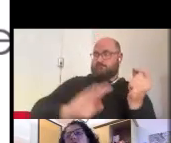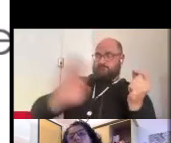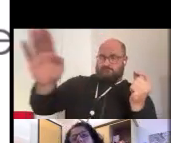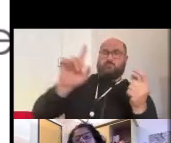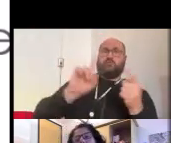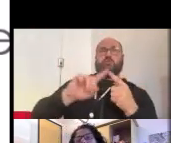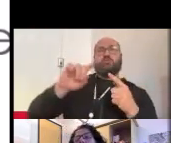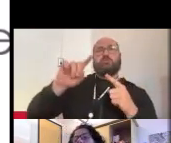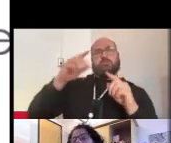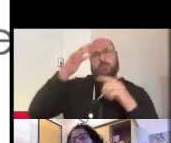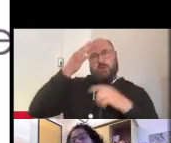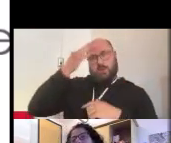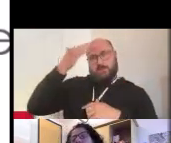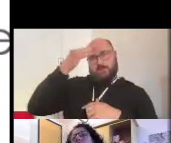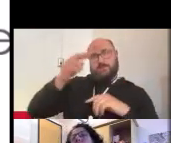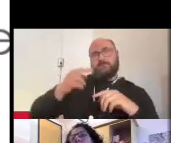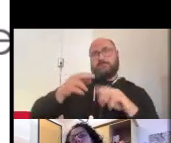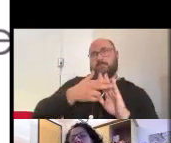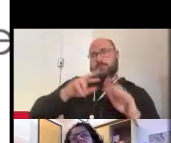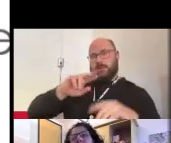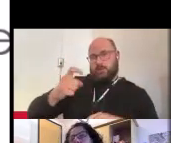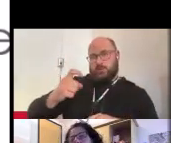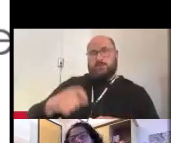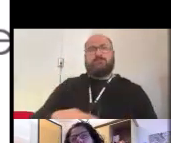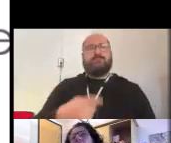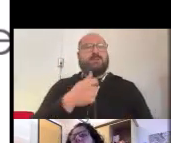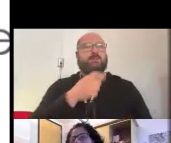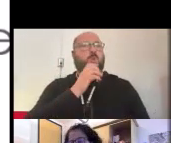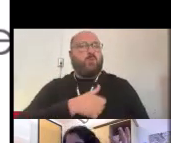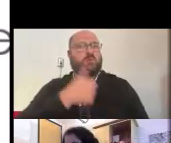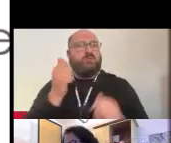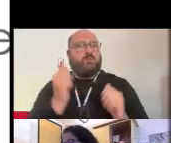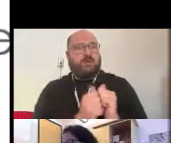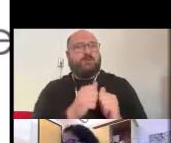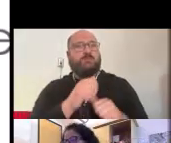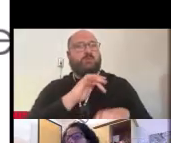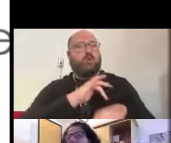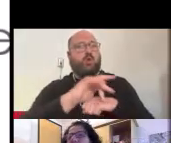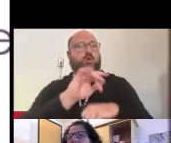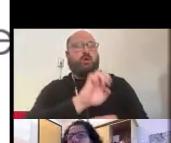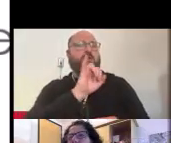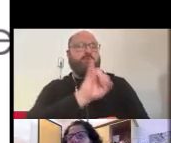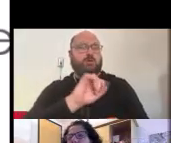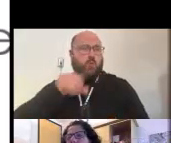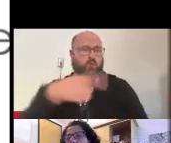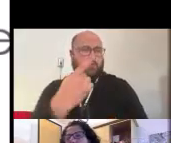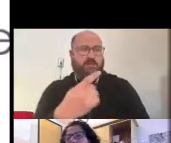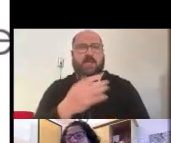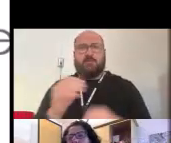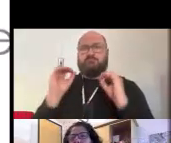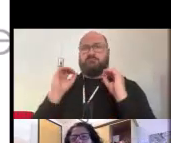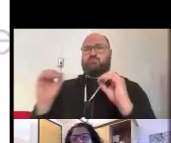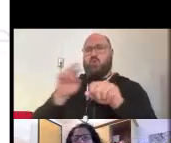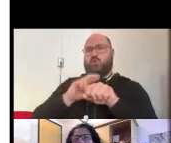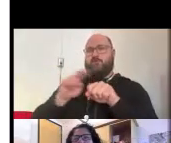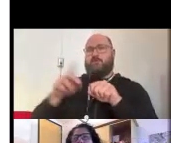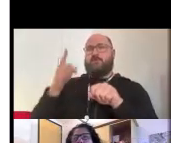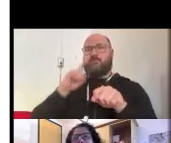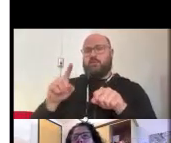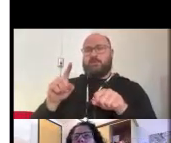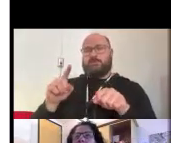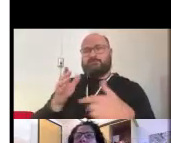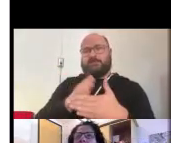little bit older for referral to early intervention only, and if there was no referral, oldest age at first diagnosis.